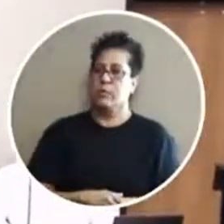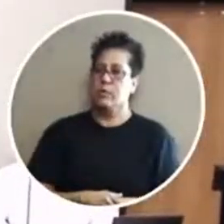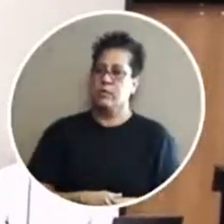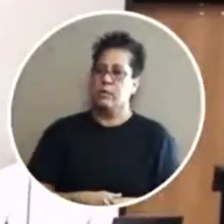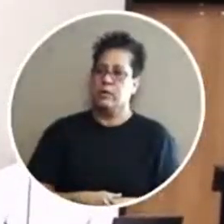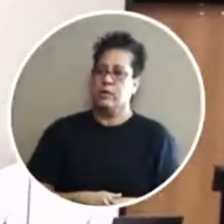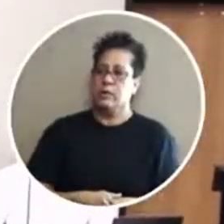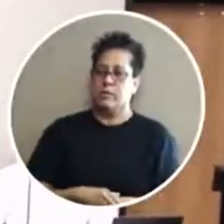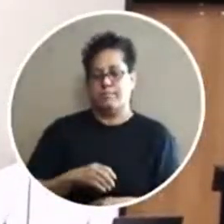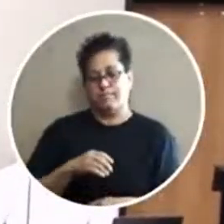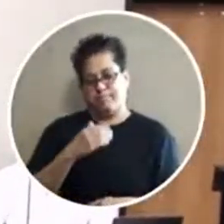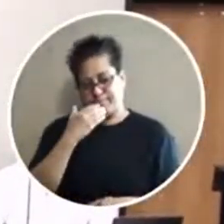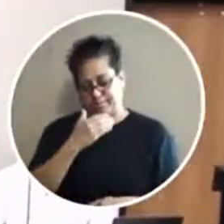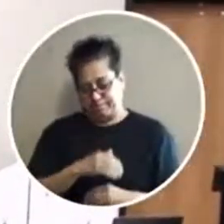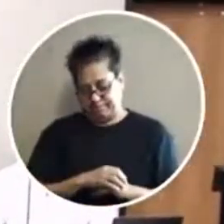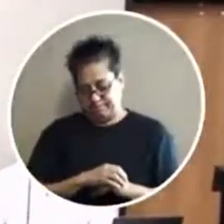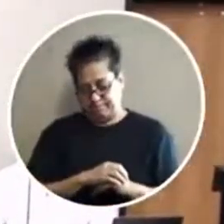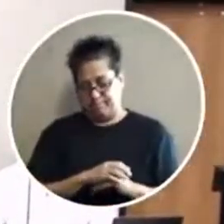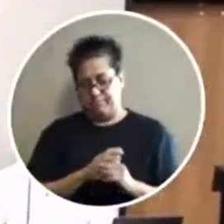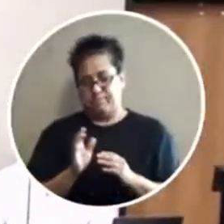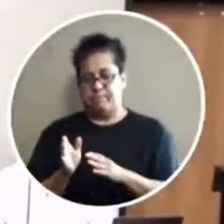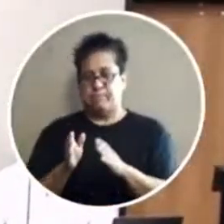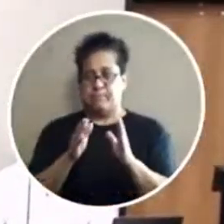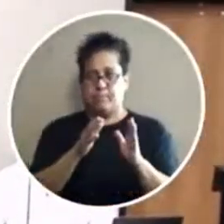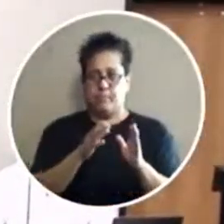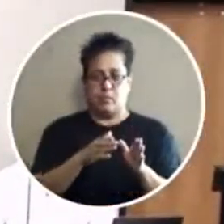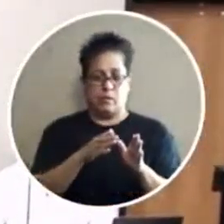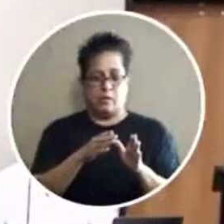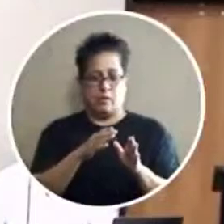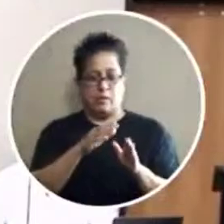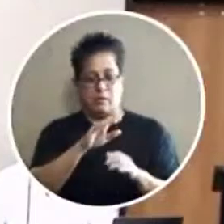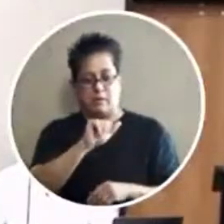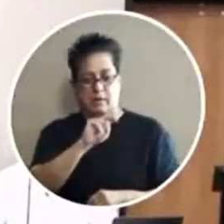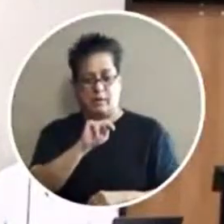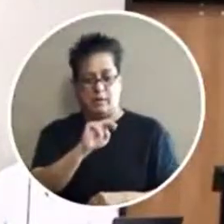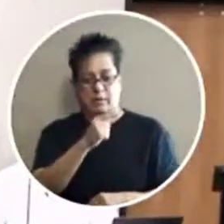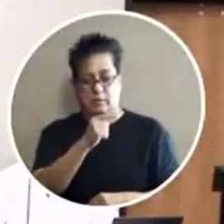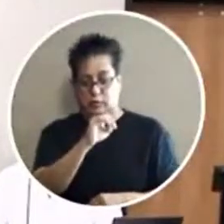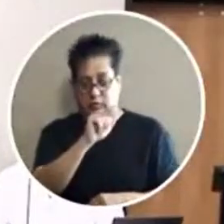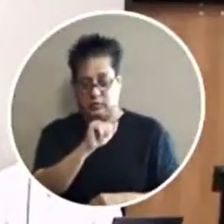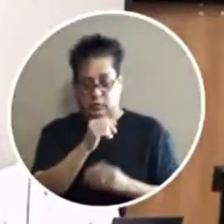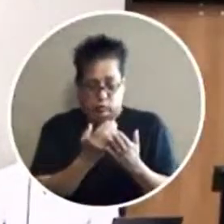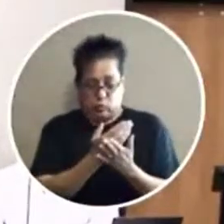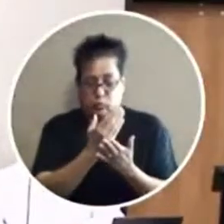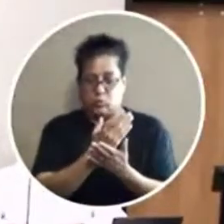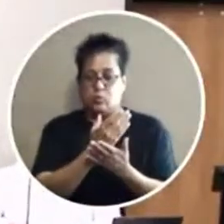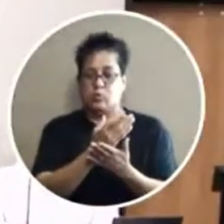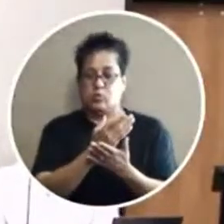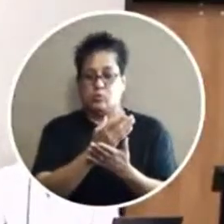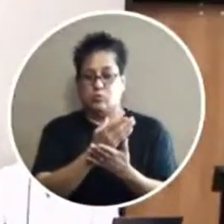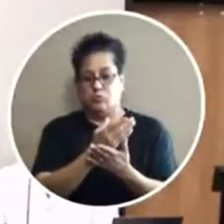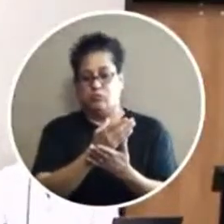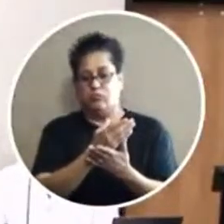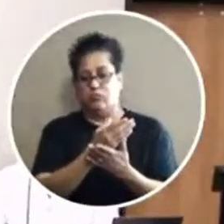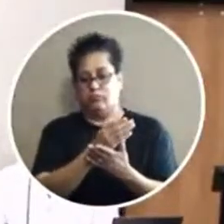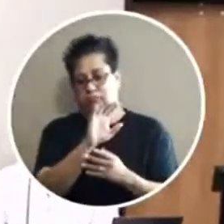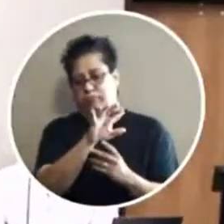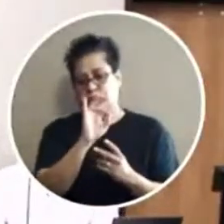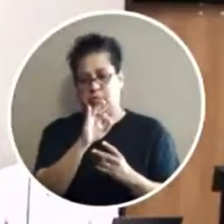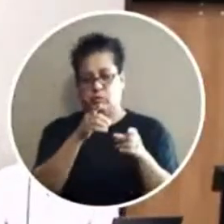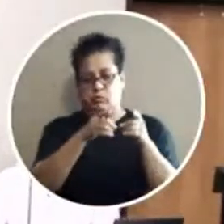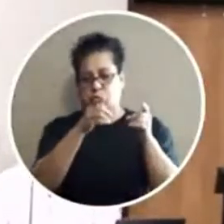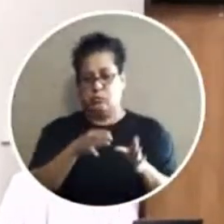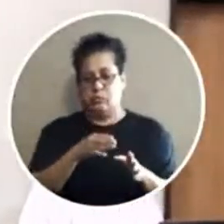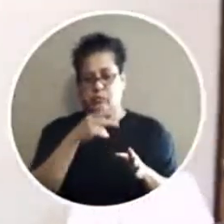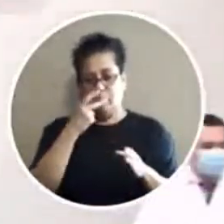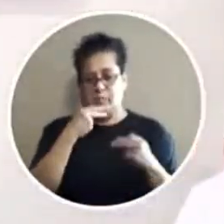Thank you, Nicole. Now I'm going to ask Ms. Angela Mora, who is our newly appointed